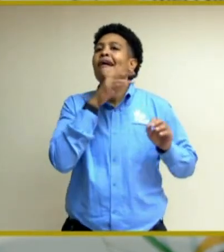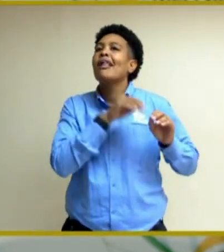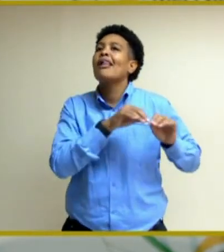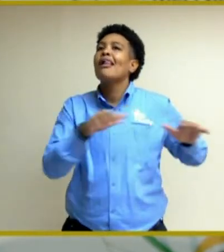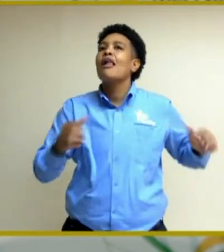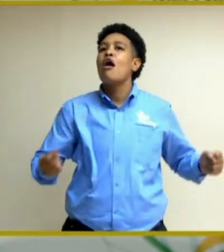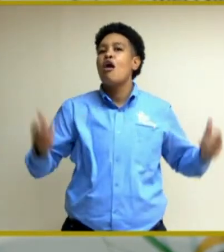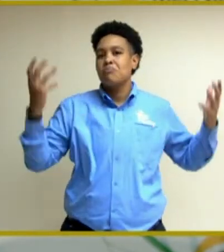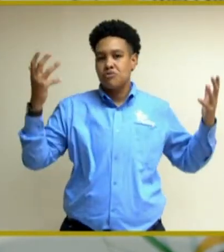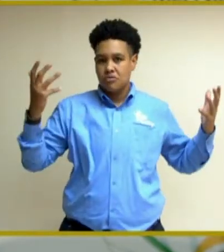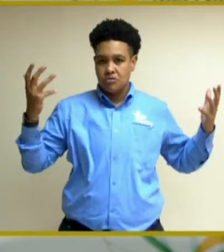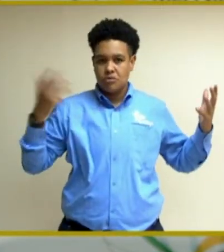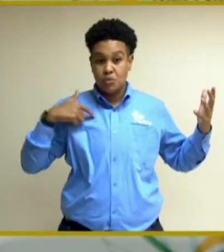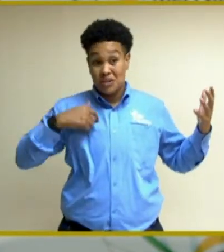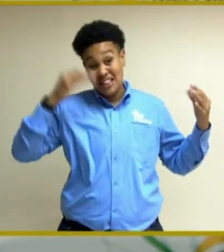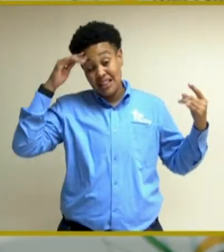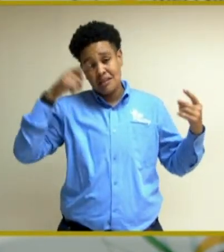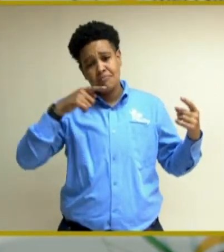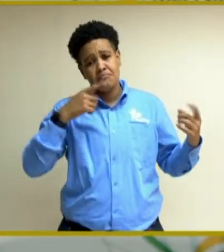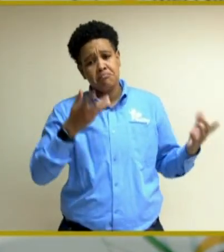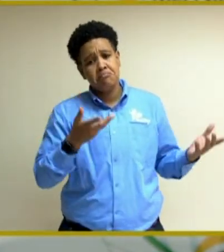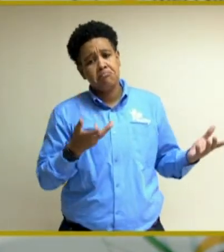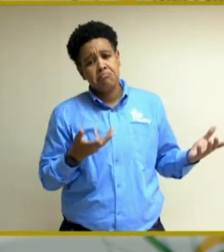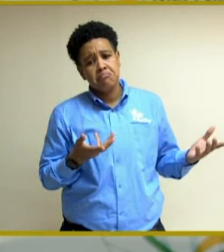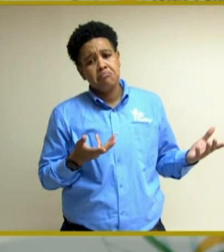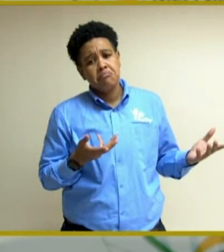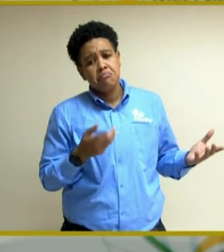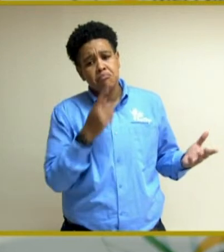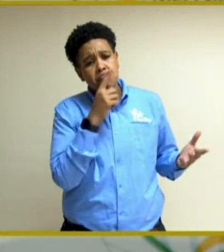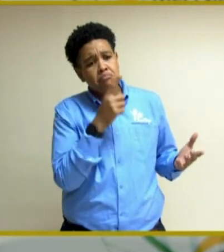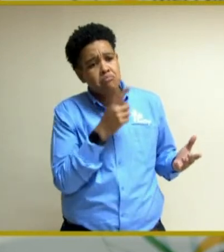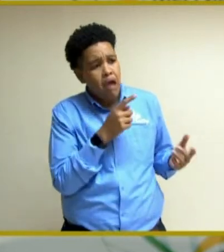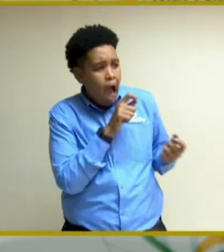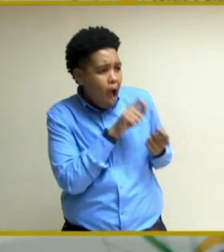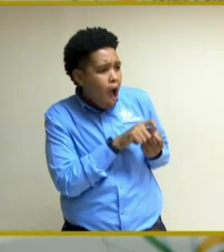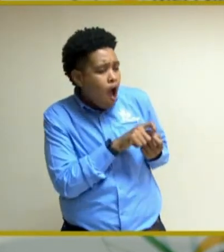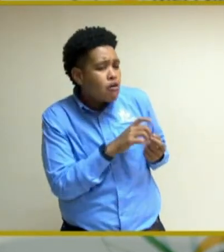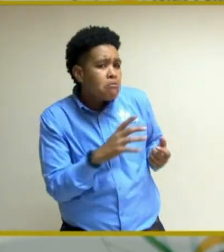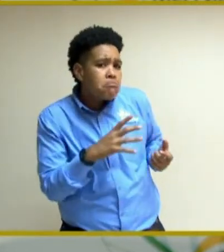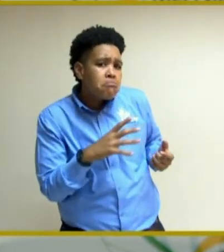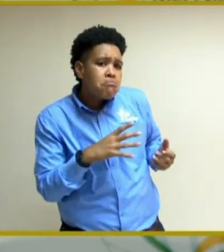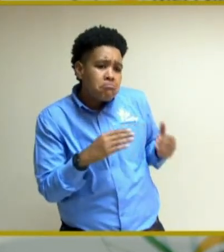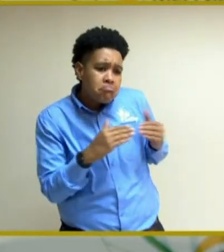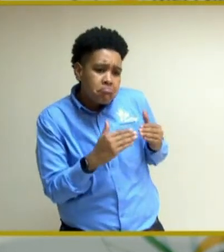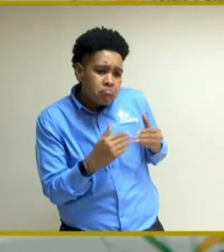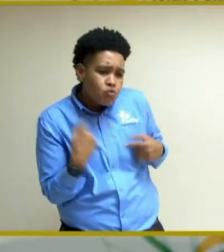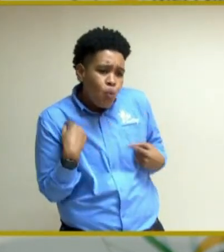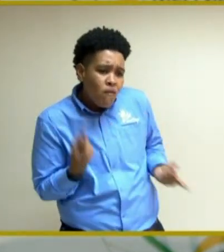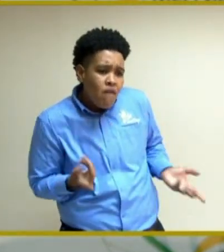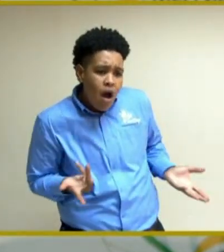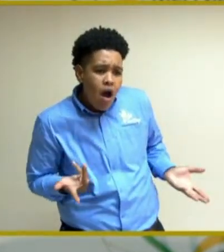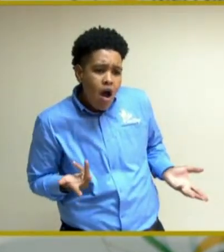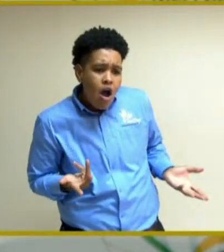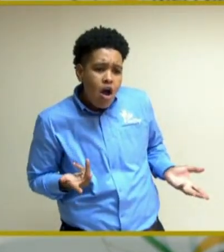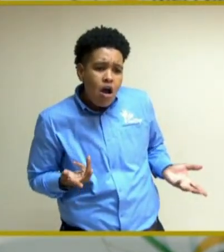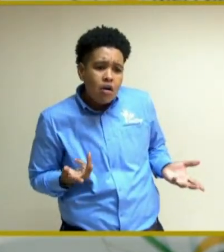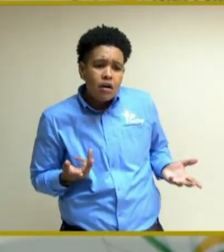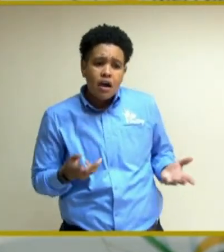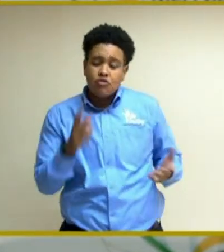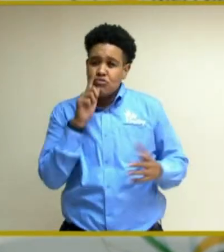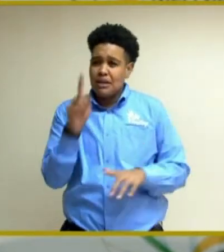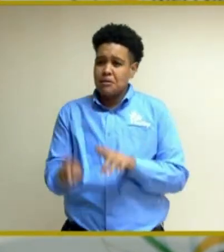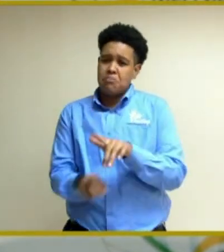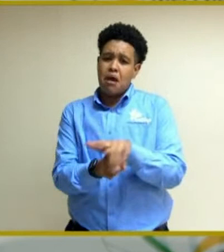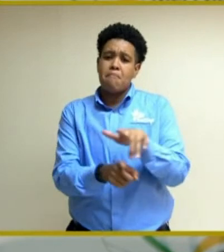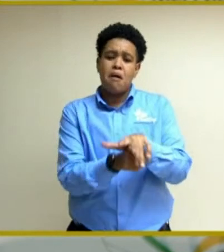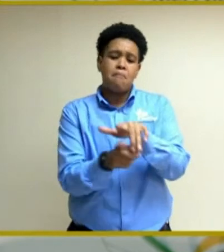population. And we think that it has been relatively accurate or fairly accurate to date, as manifested in some